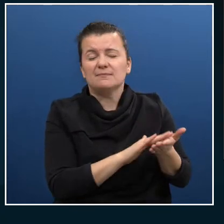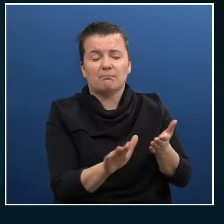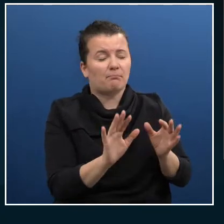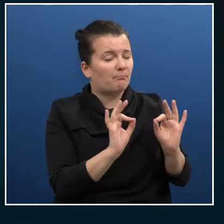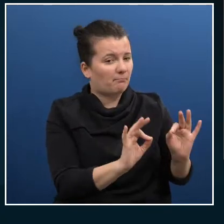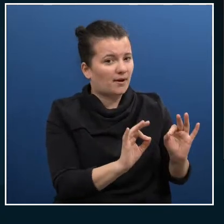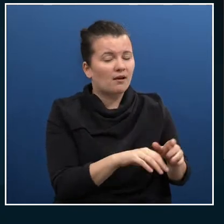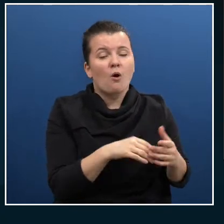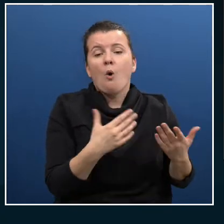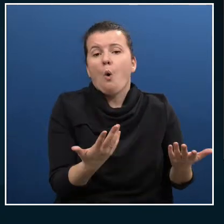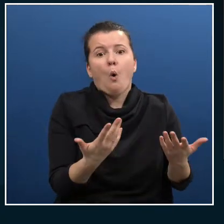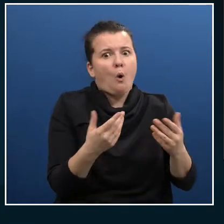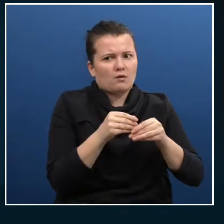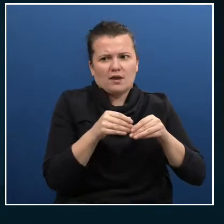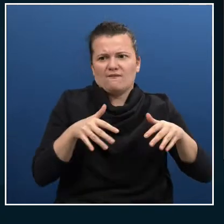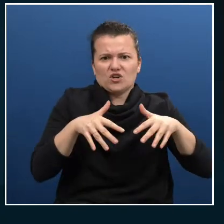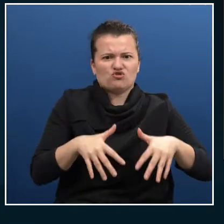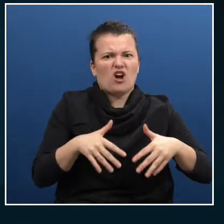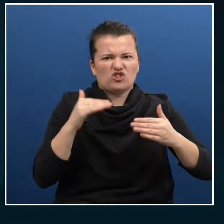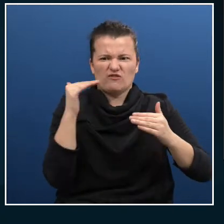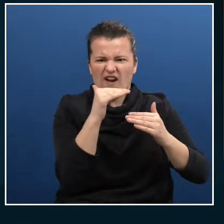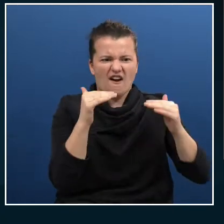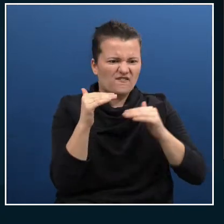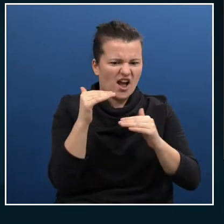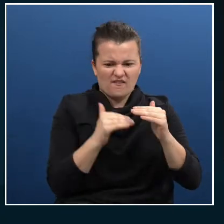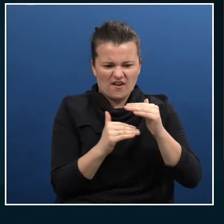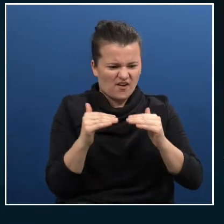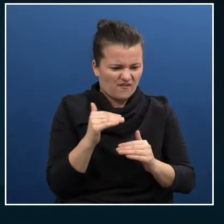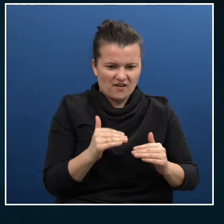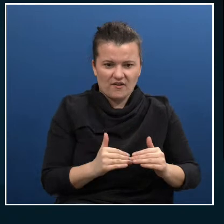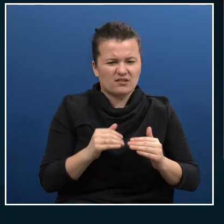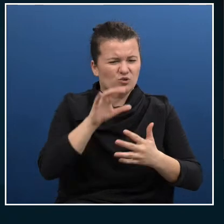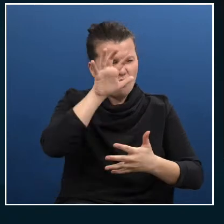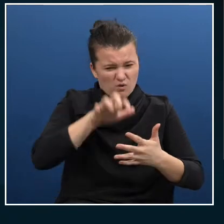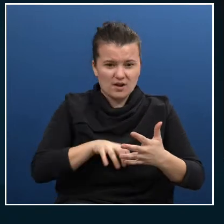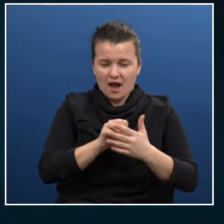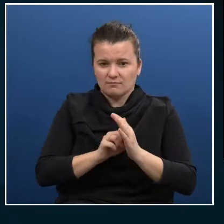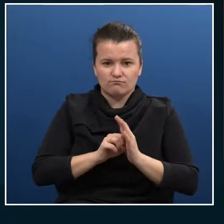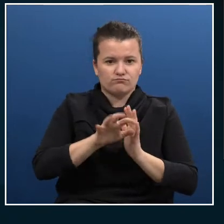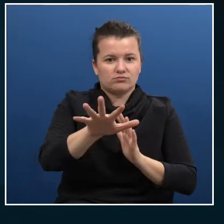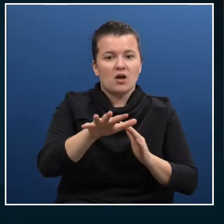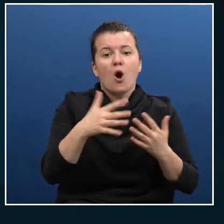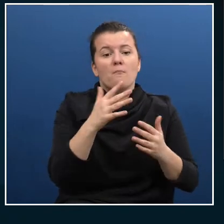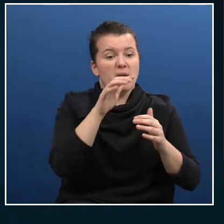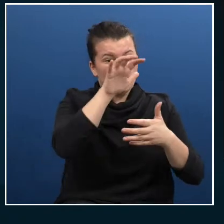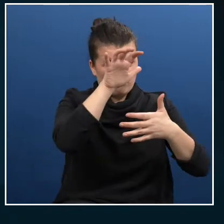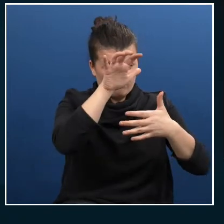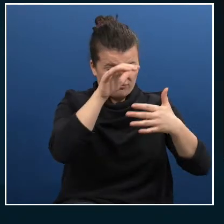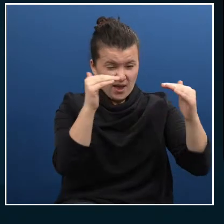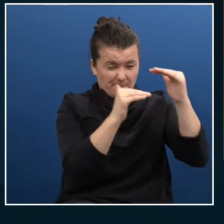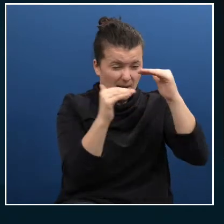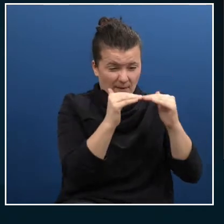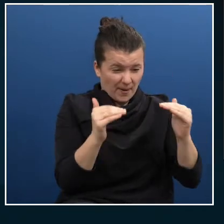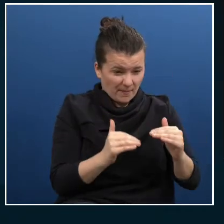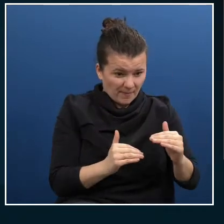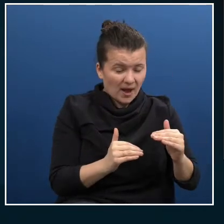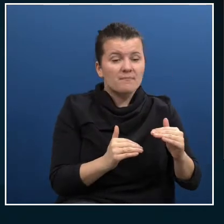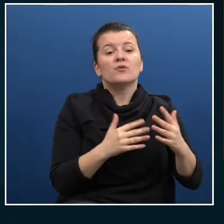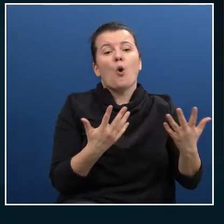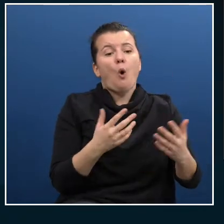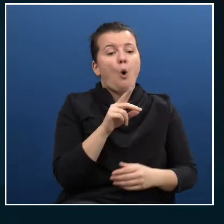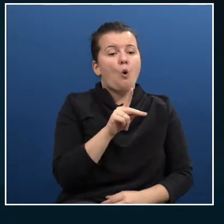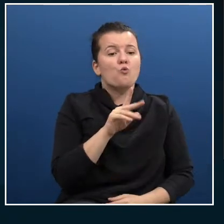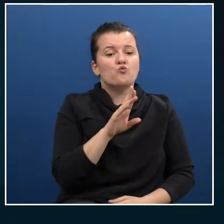entire infrastructure focused on maybe creating your own domain or even Kubernetes